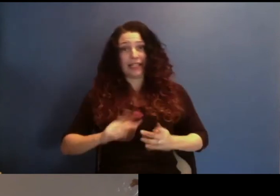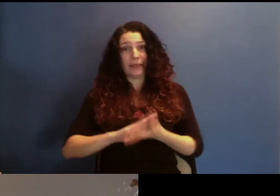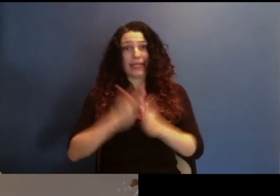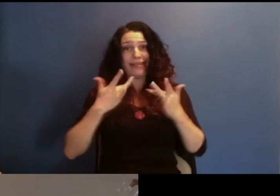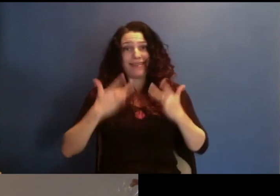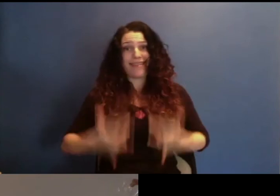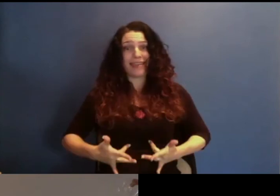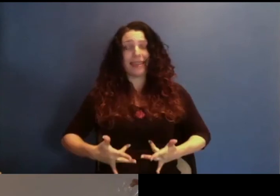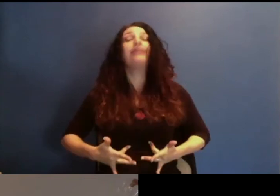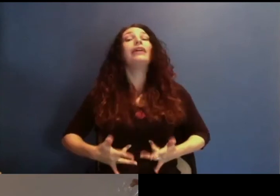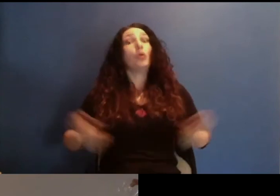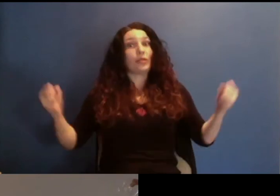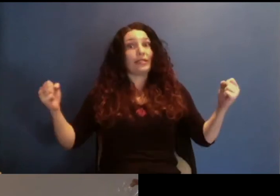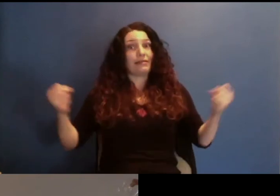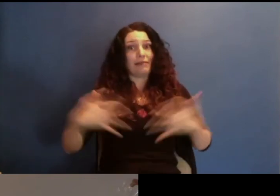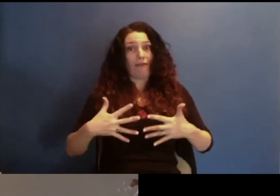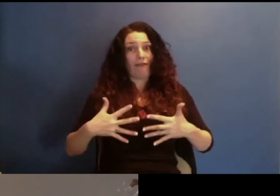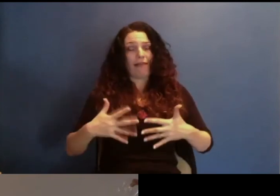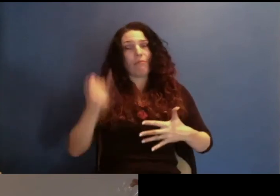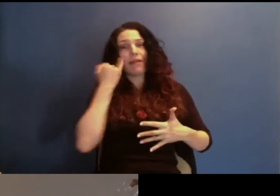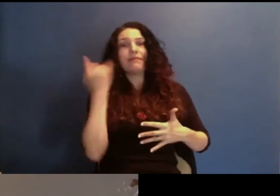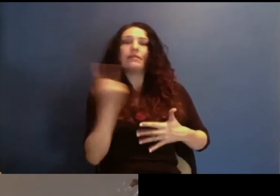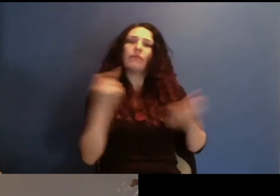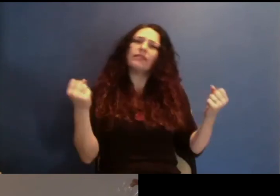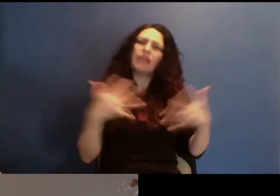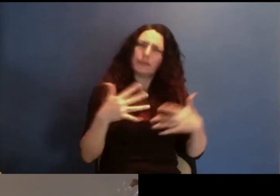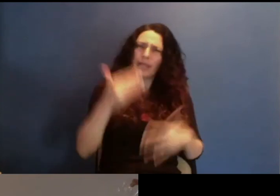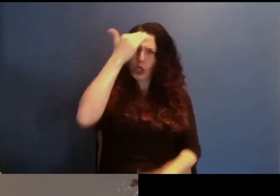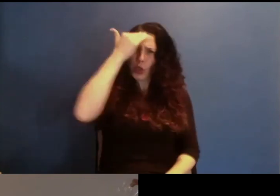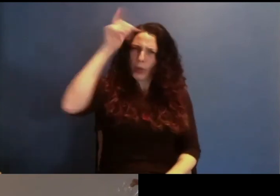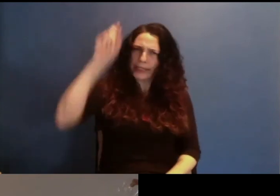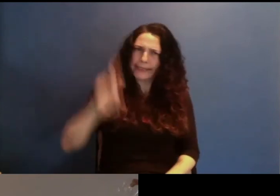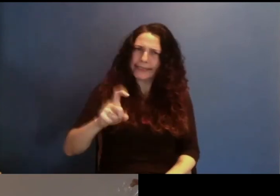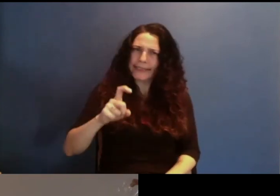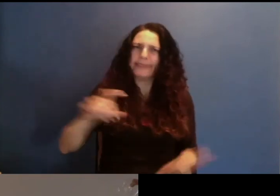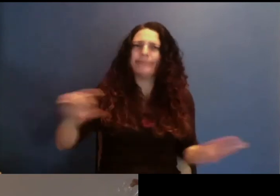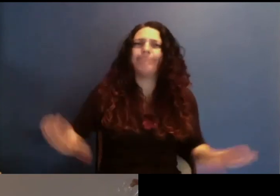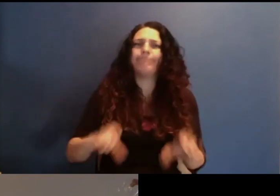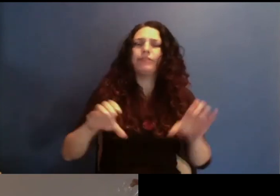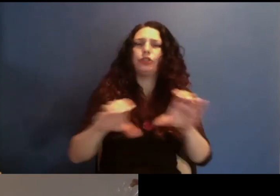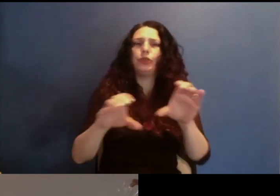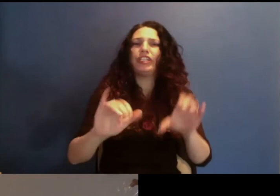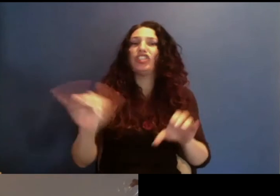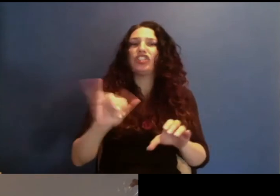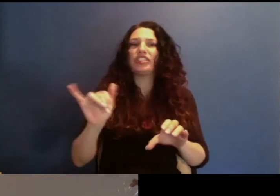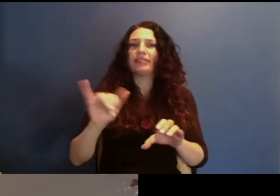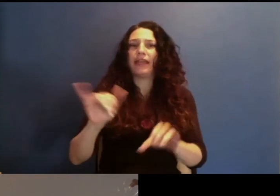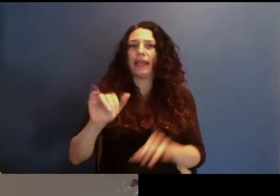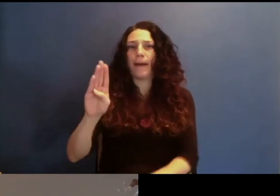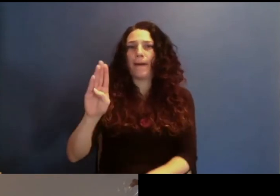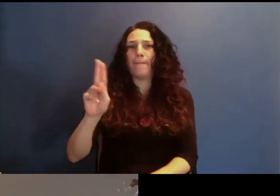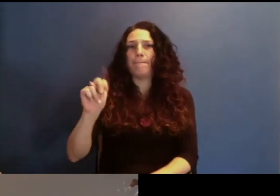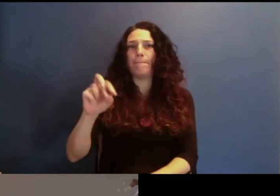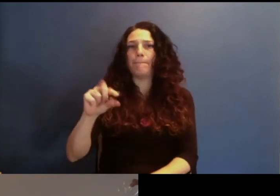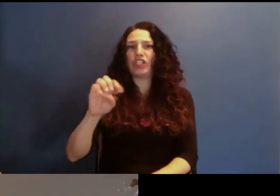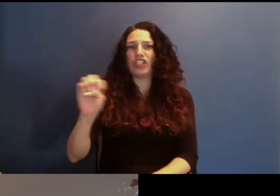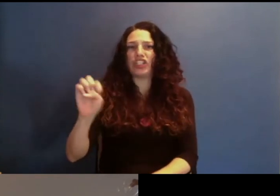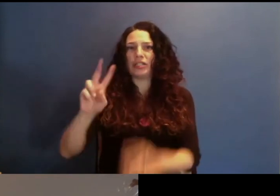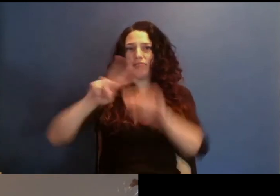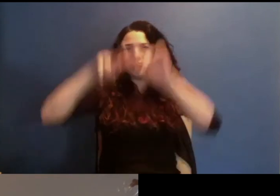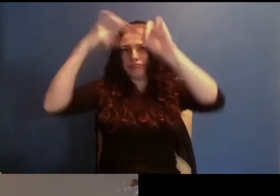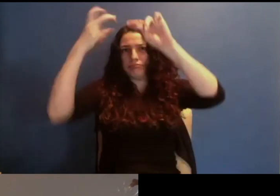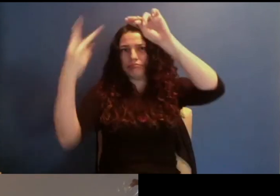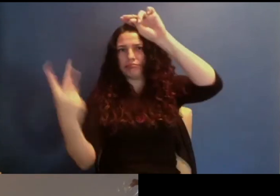something scares me, that means I know I need to do it. Like it's almost like, you know, bungee jumping, which I would never do, but like, it's